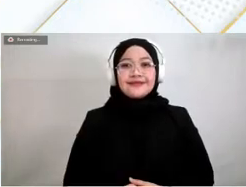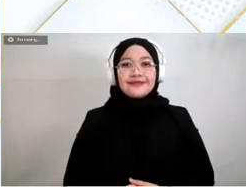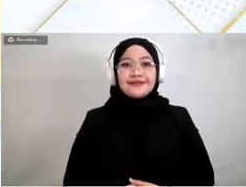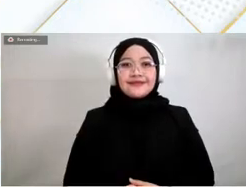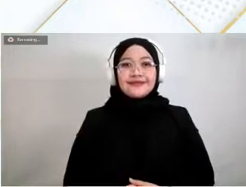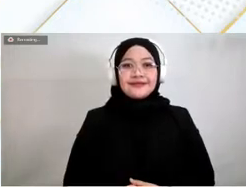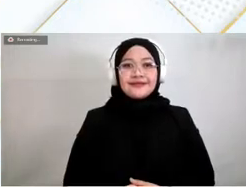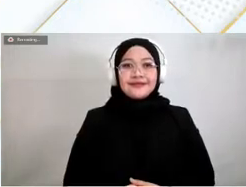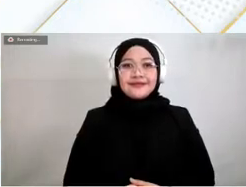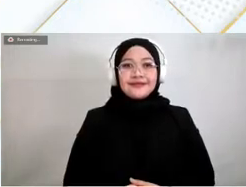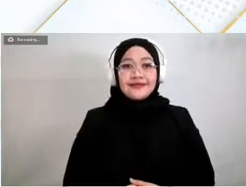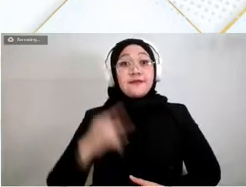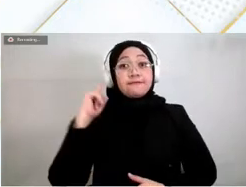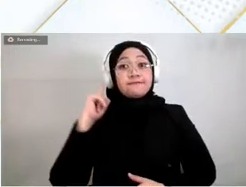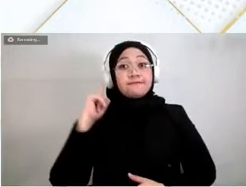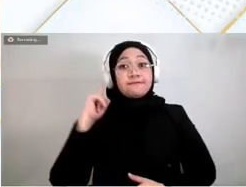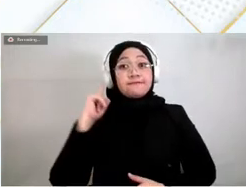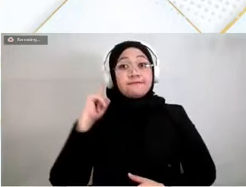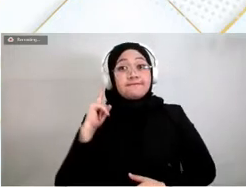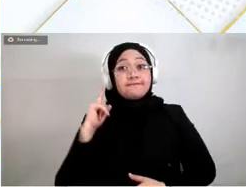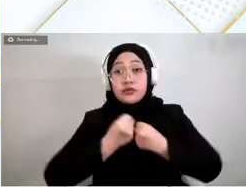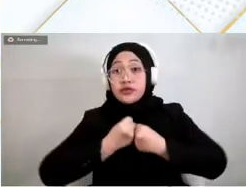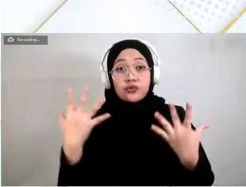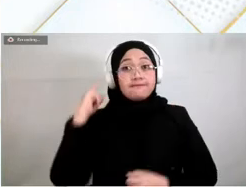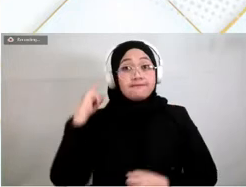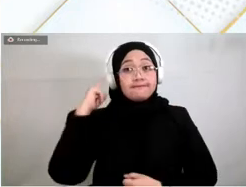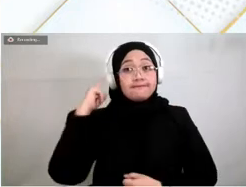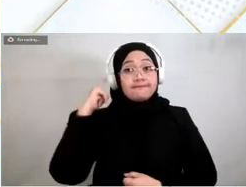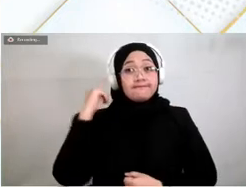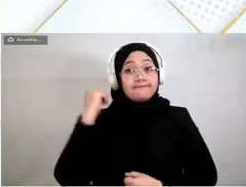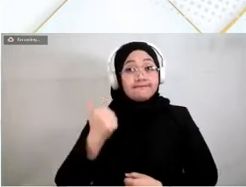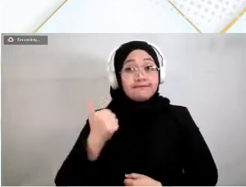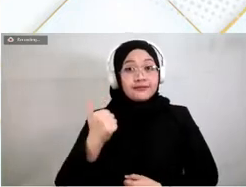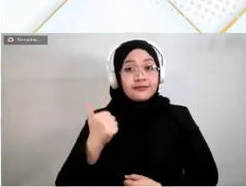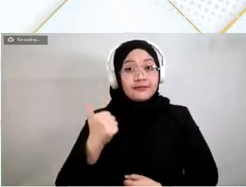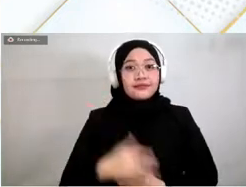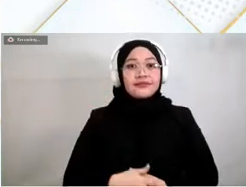I'm not sure I can hear everyone here. Good morning, Patim.